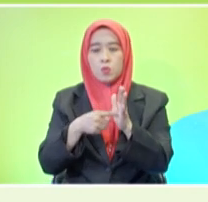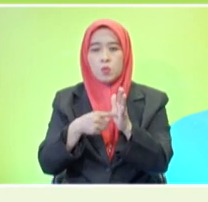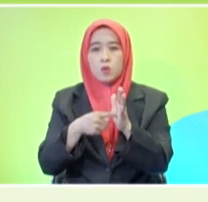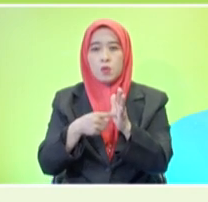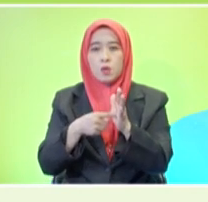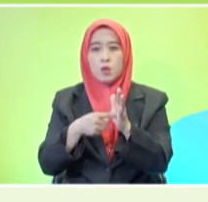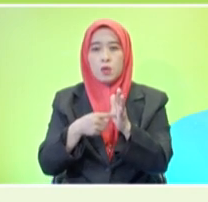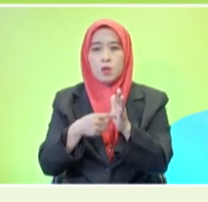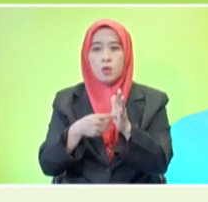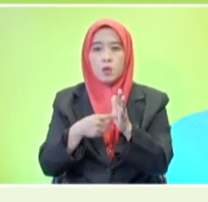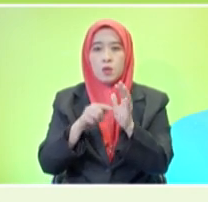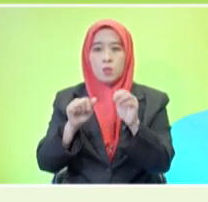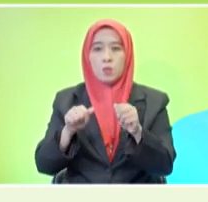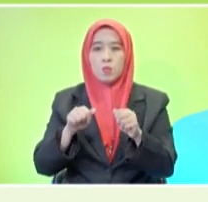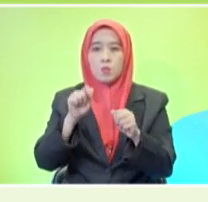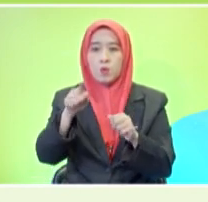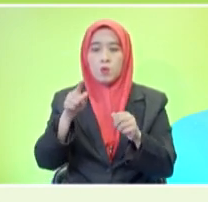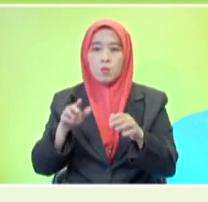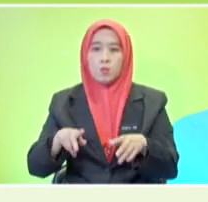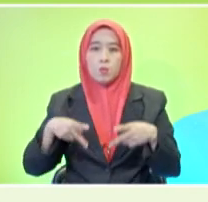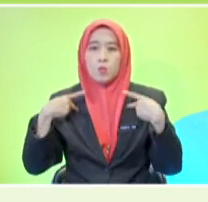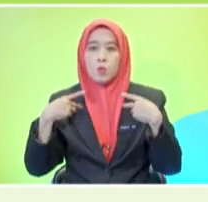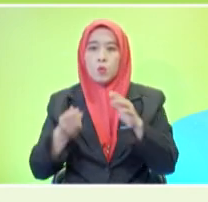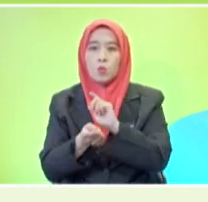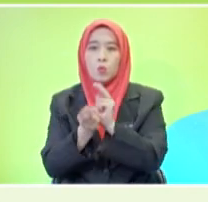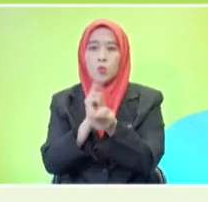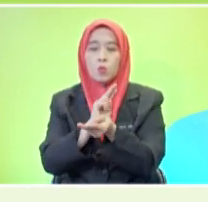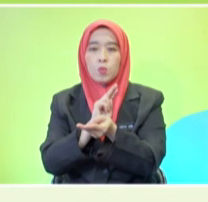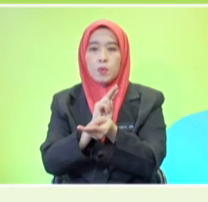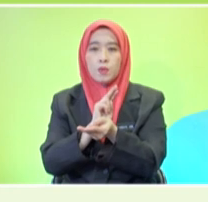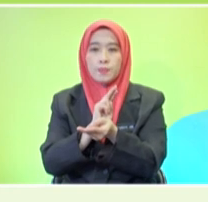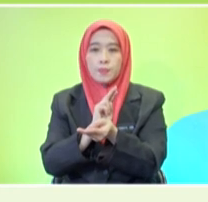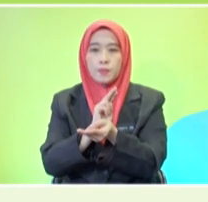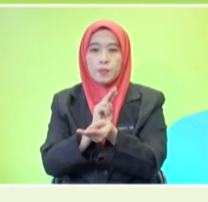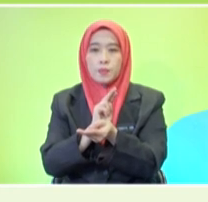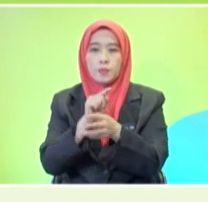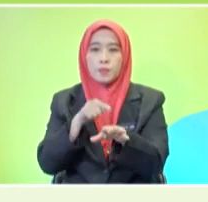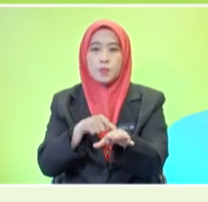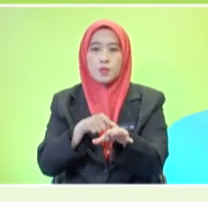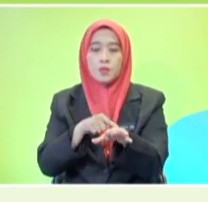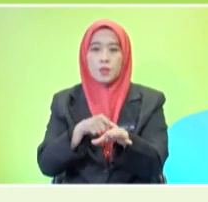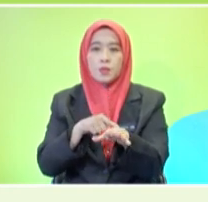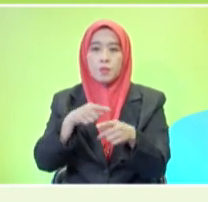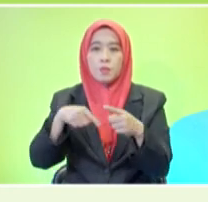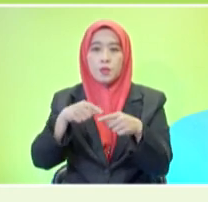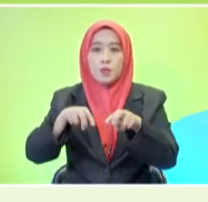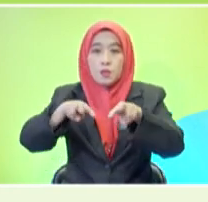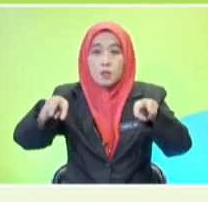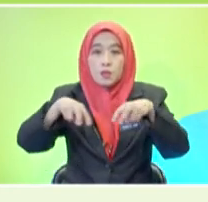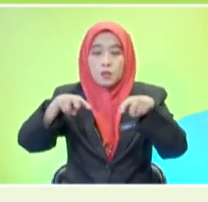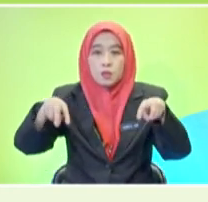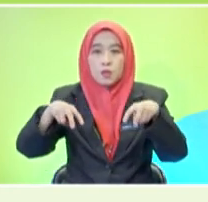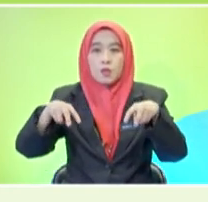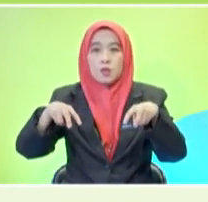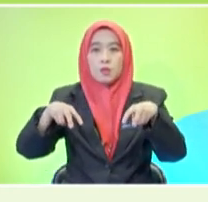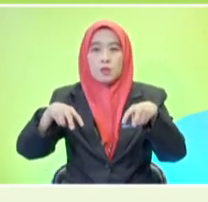that you have the power to change. You have the power to change the time that you want to observe. For example,